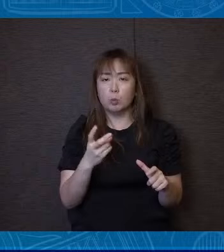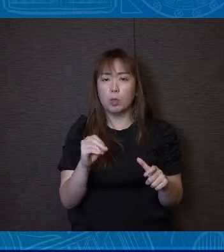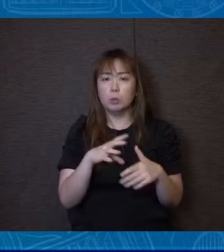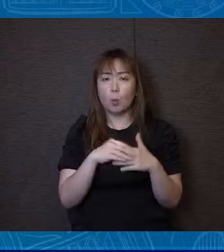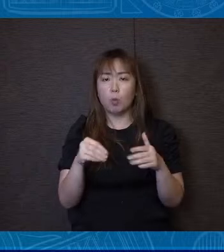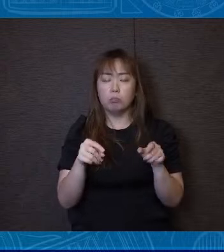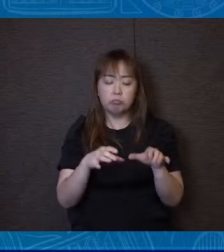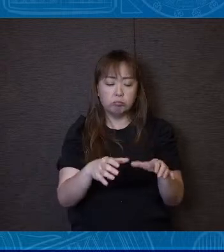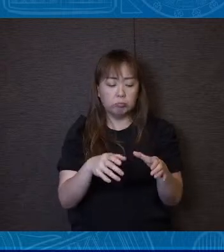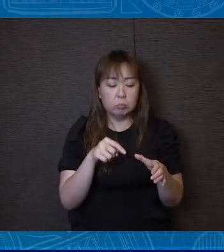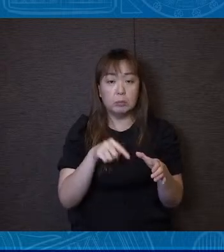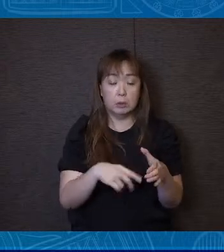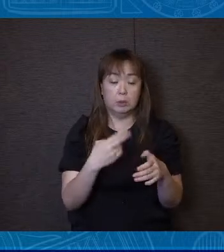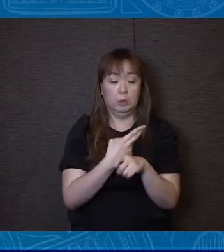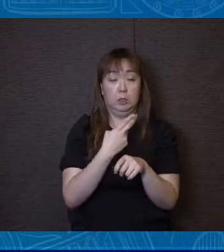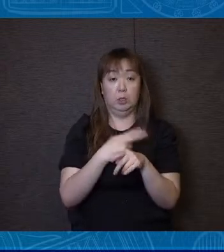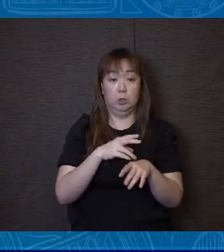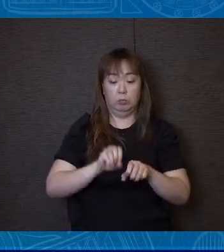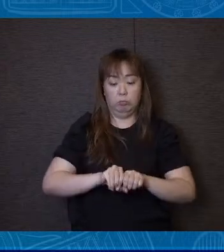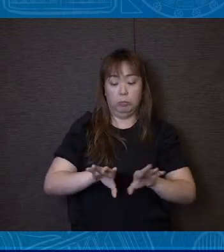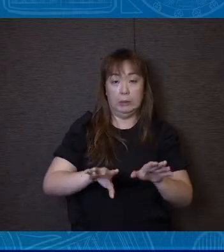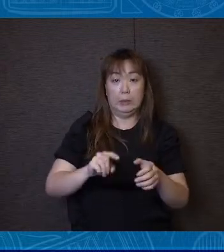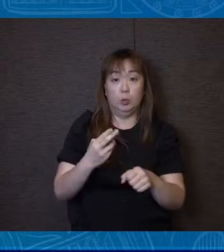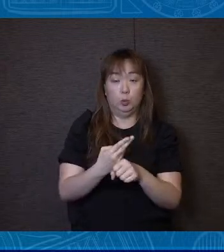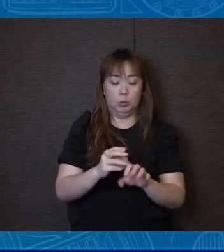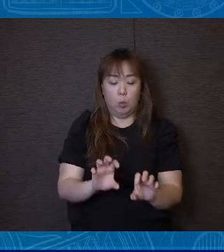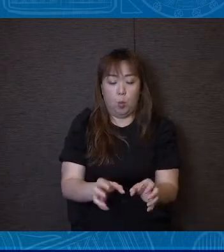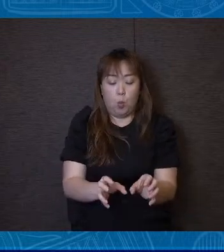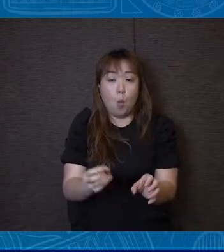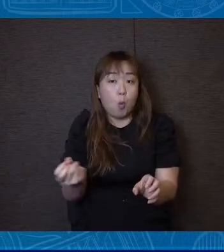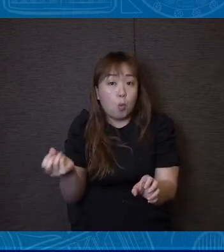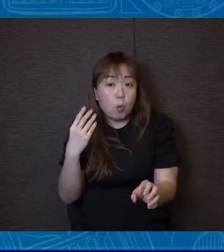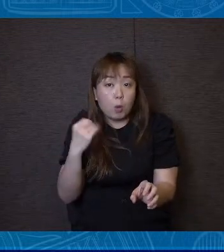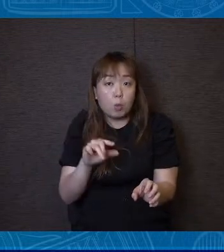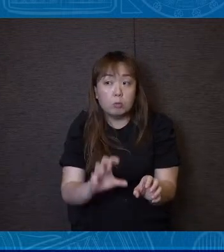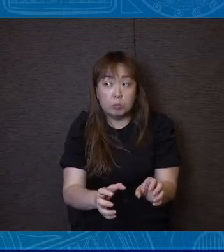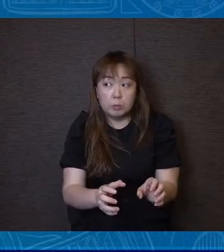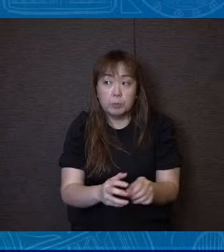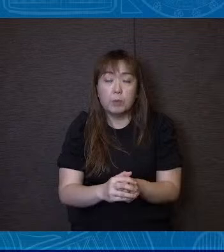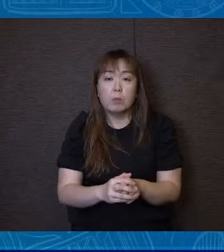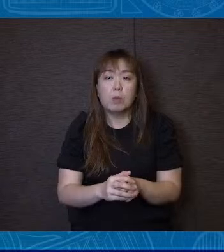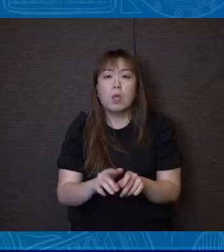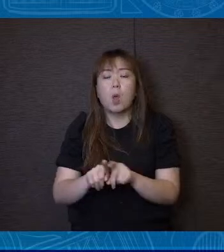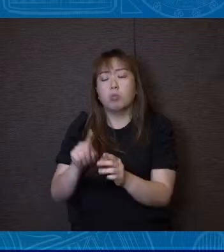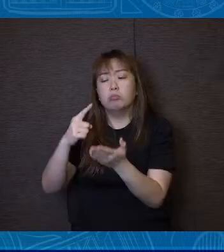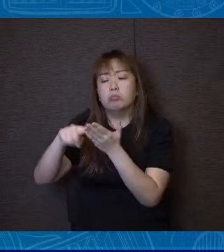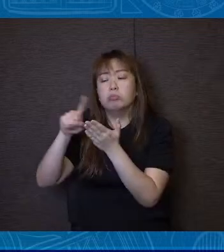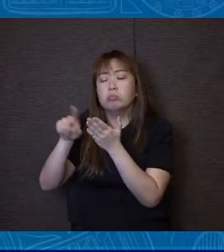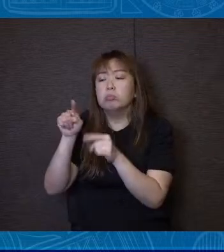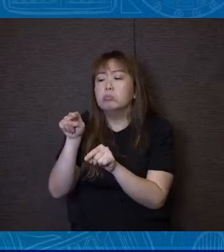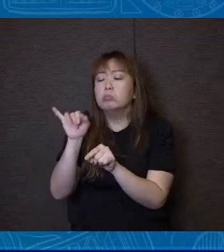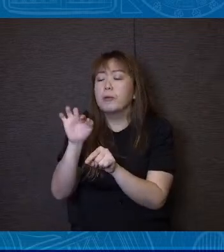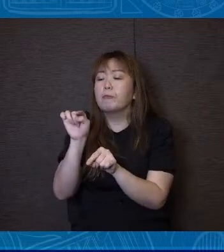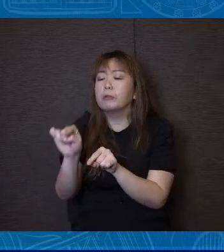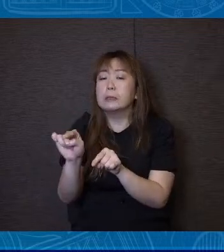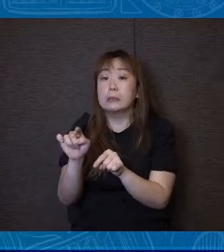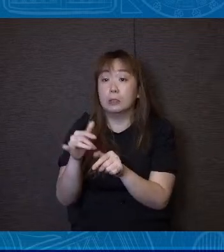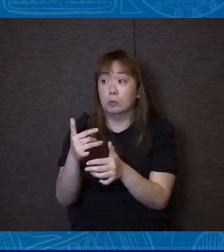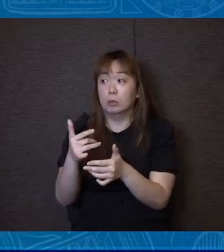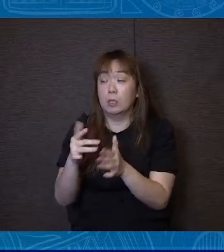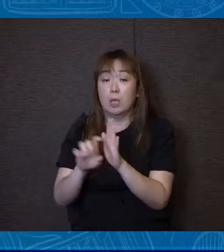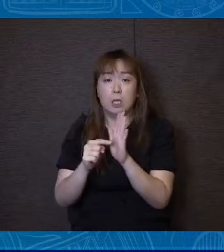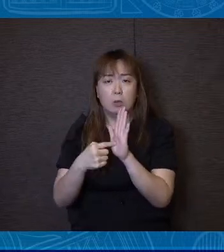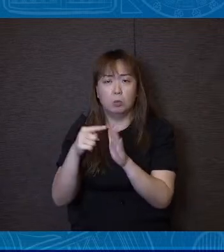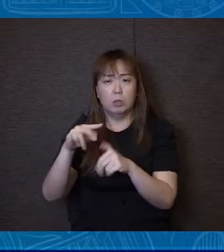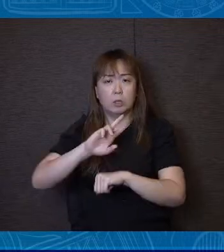it can be then plugged into these amateur radios. And in terms of the authentication, what's very important is, as Manny said, in the Philippines, there is a sort